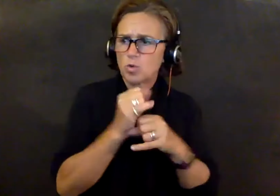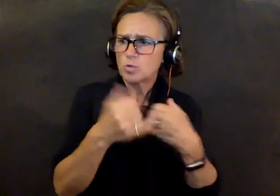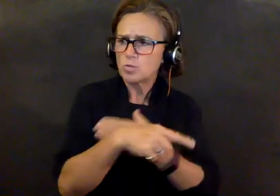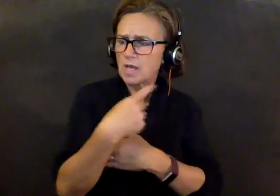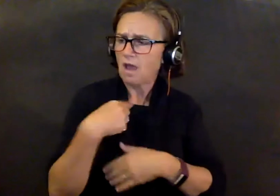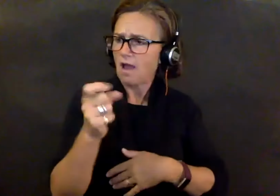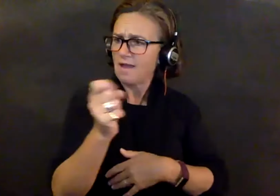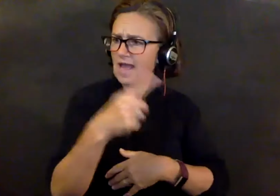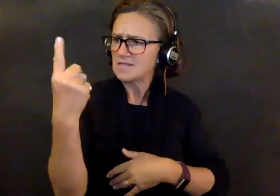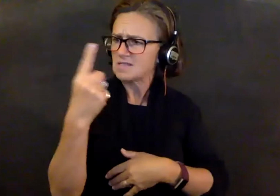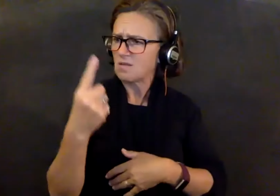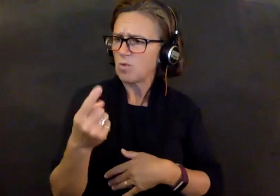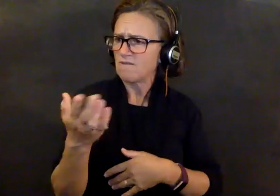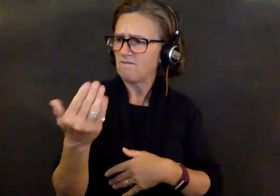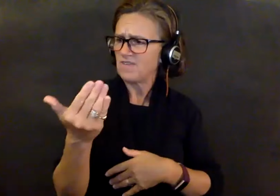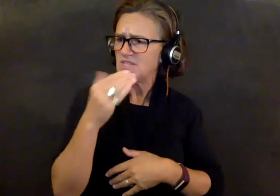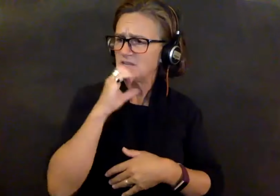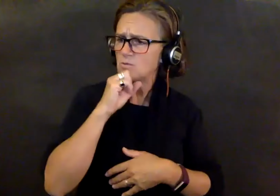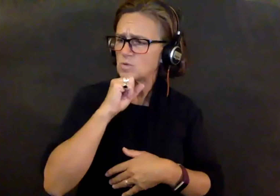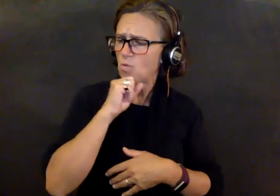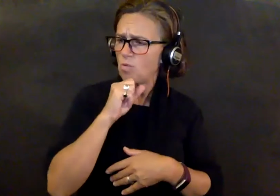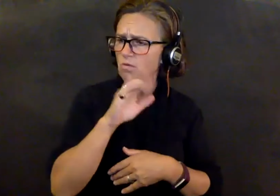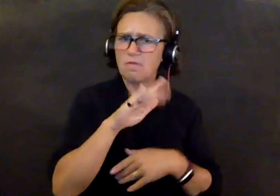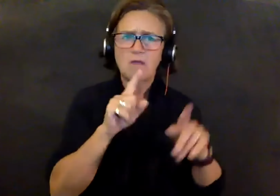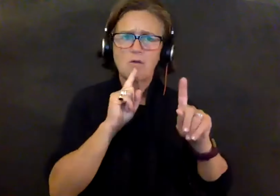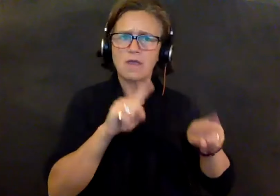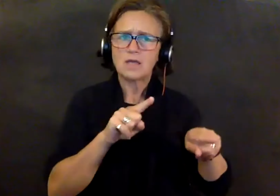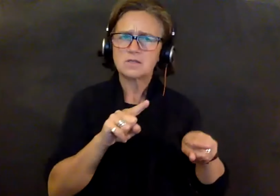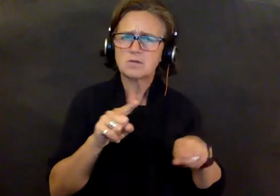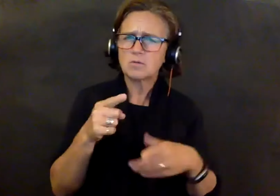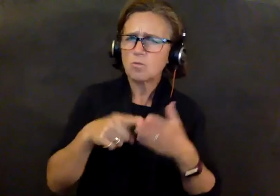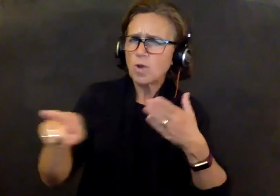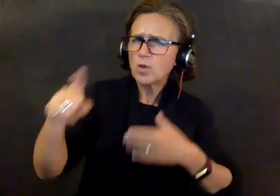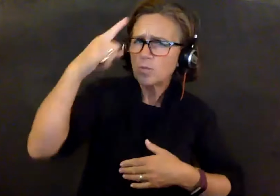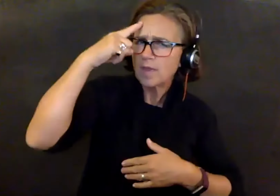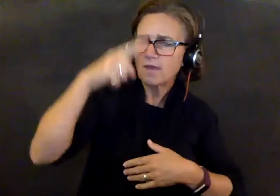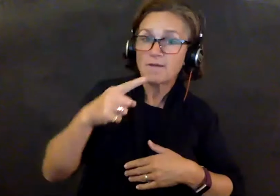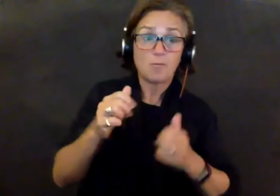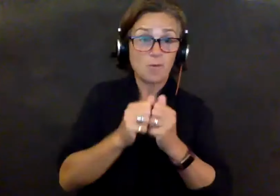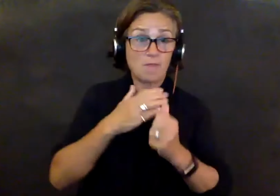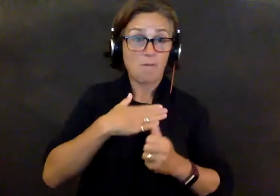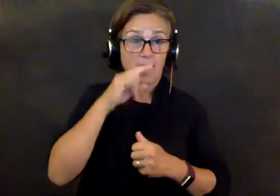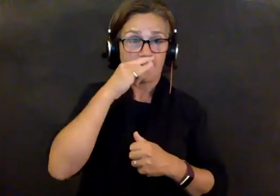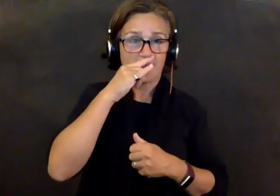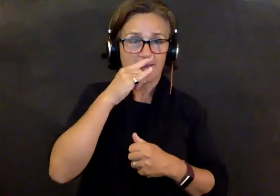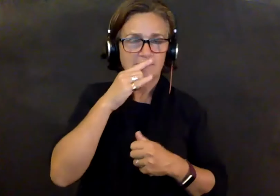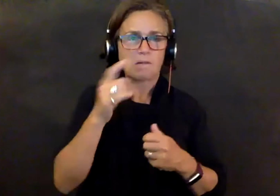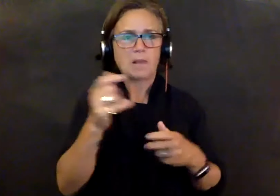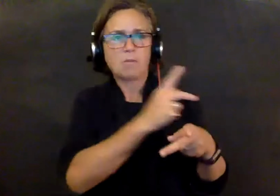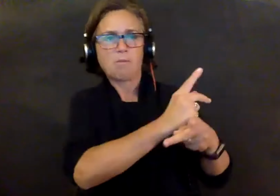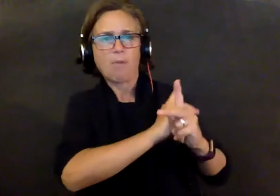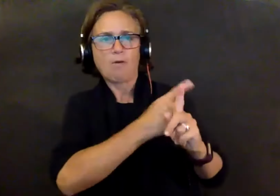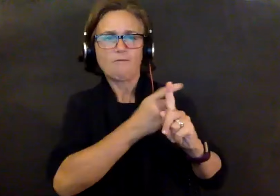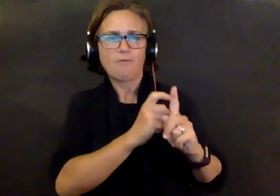think it's important to know. But also developmentally, I think it's also appropriate that kids